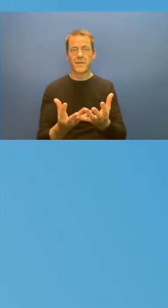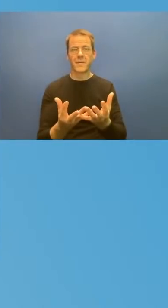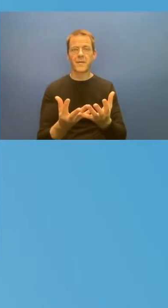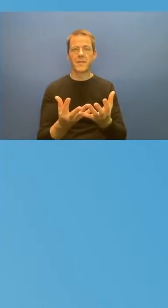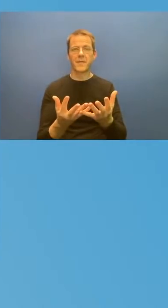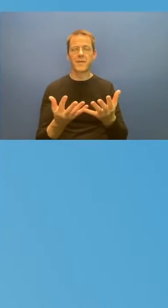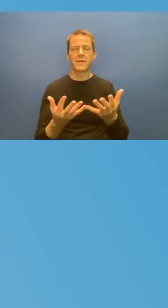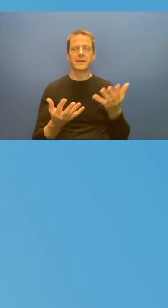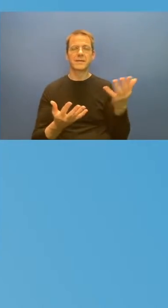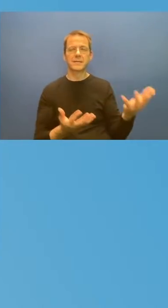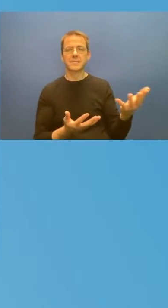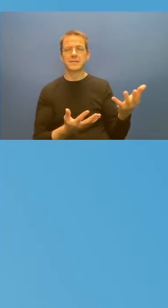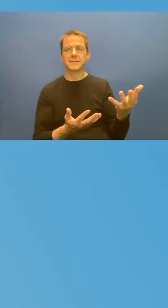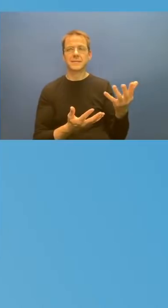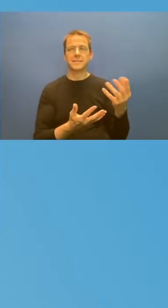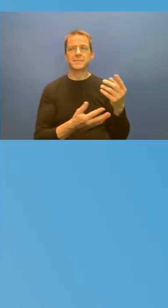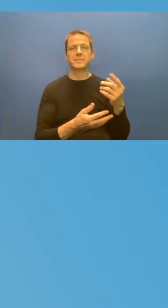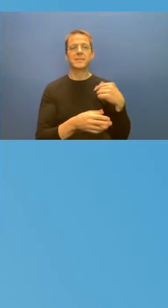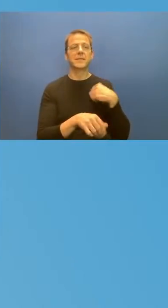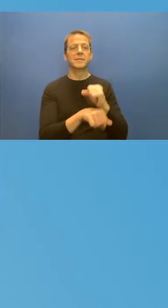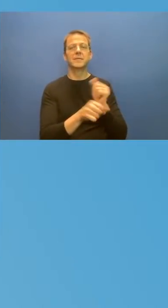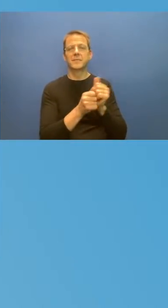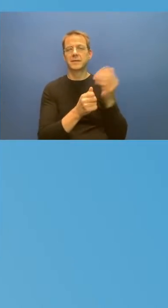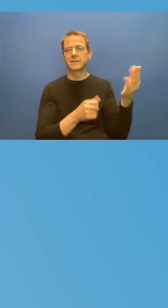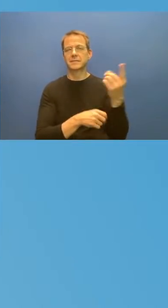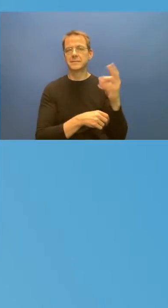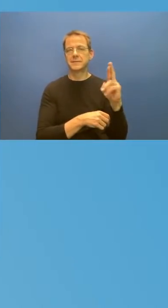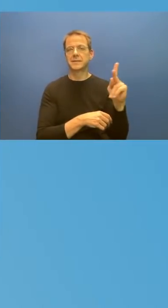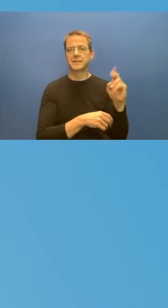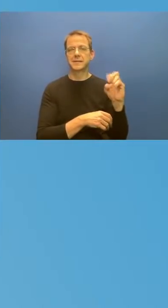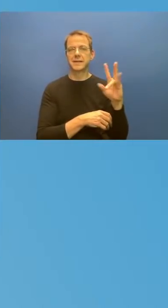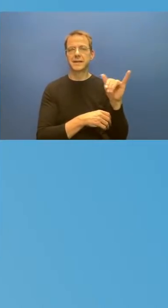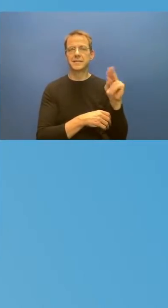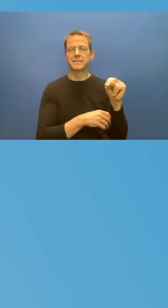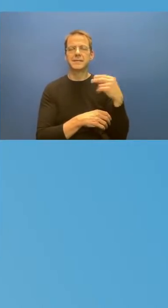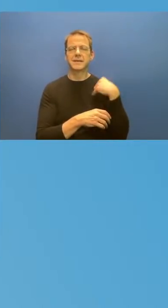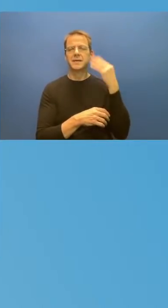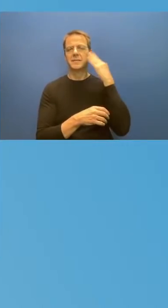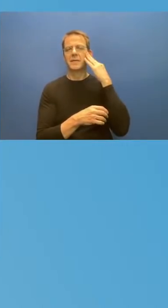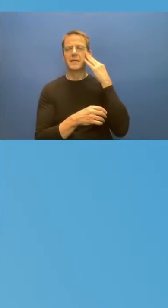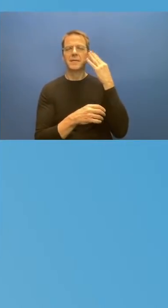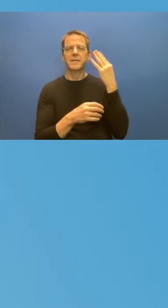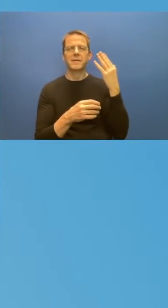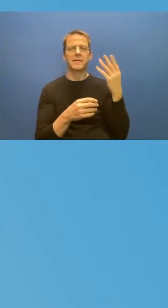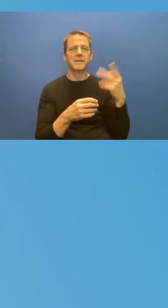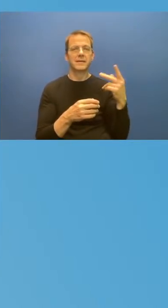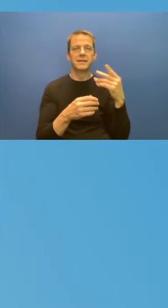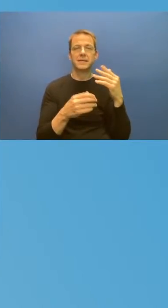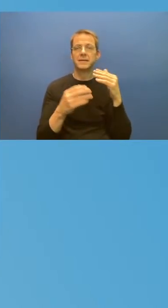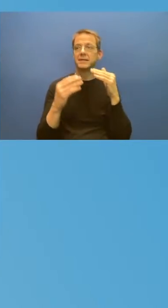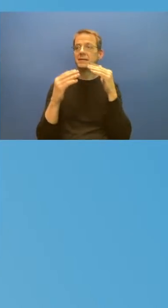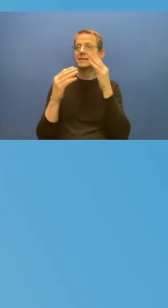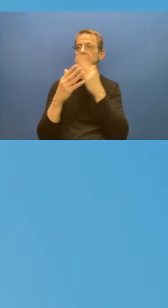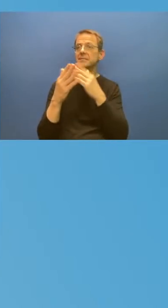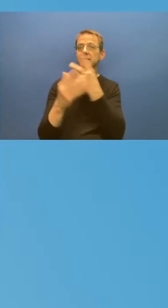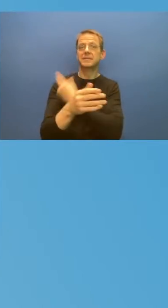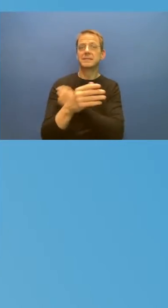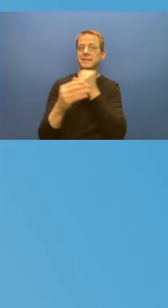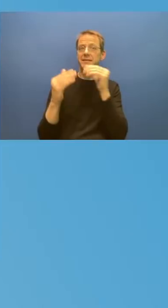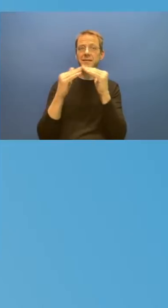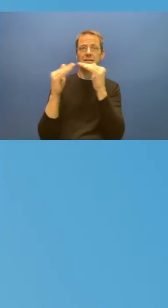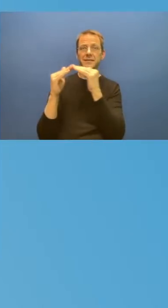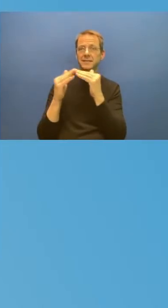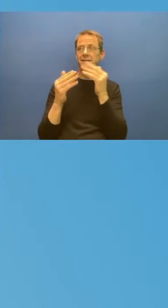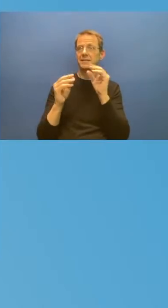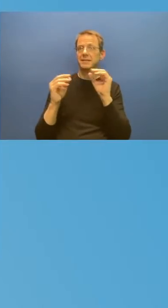either vaccine equity or healthcare infrastructure and sustainability to deal with with even a lesser